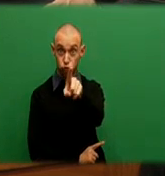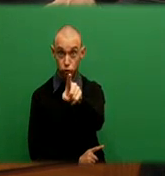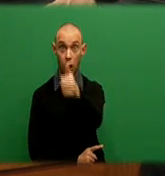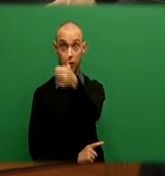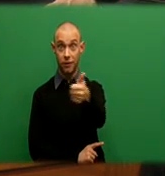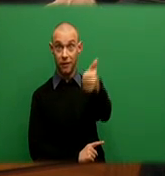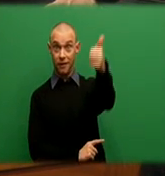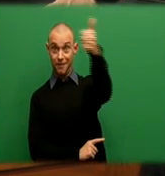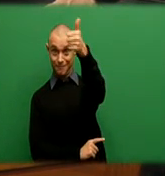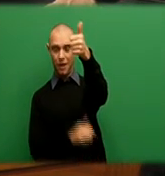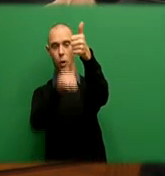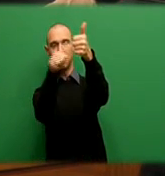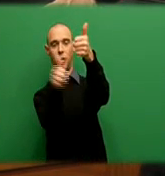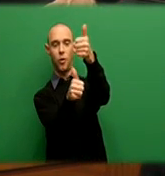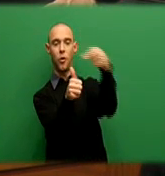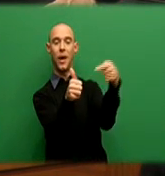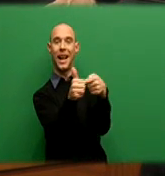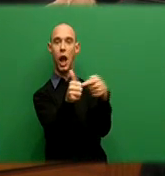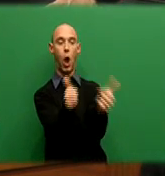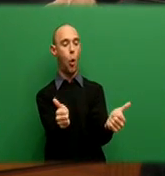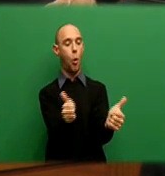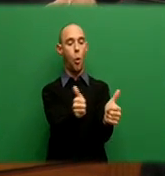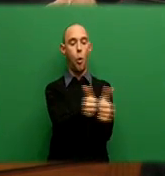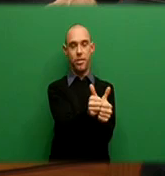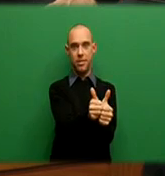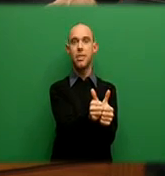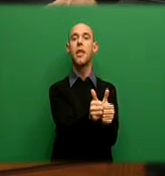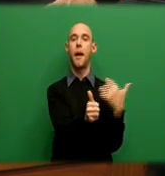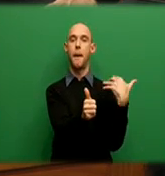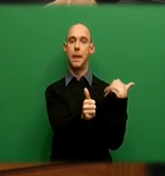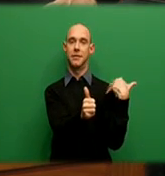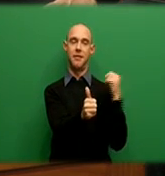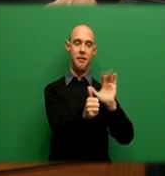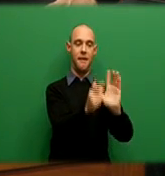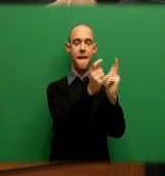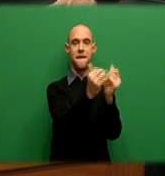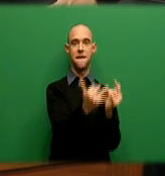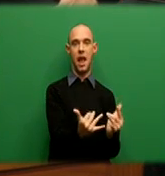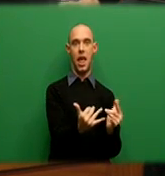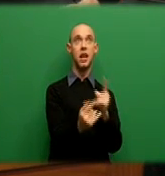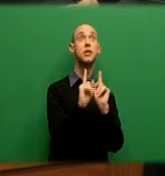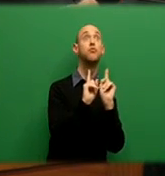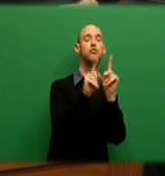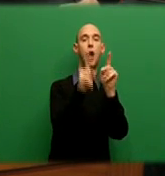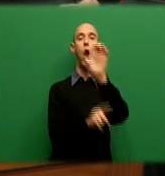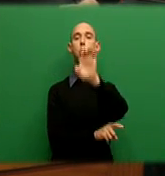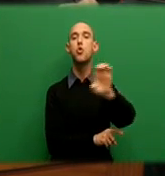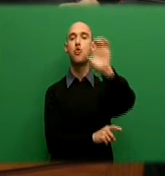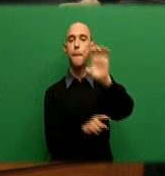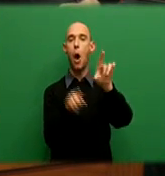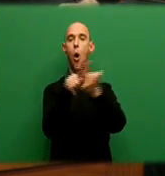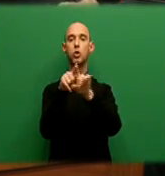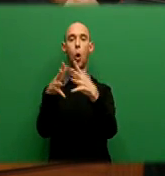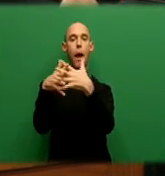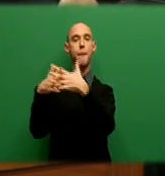think accompanied the Minister of Finance on the road shows in Europe as well as in the US. My question